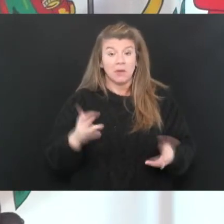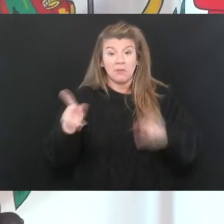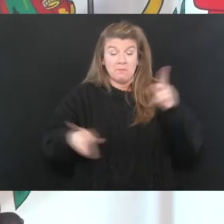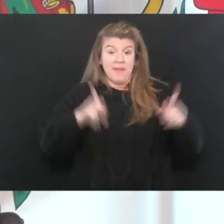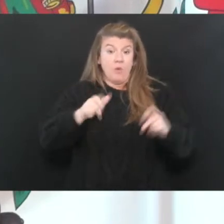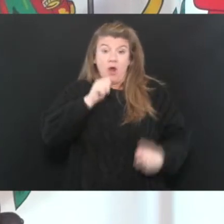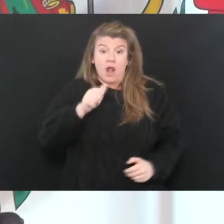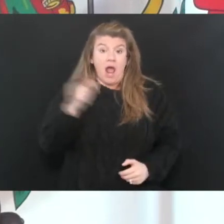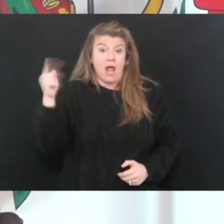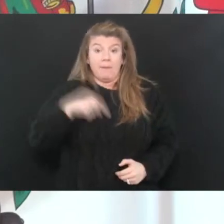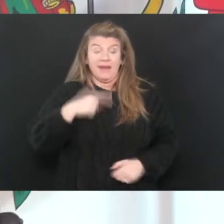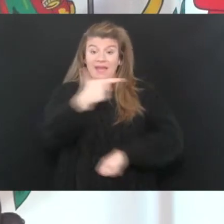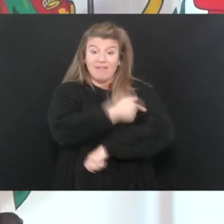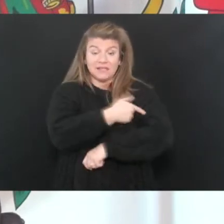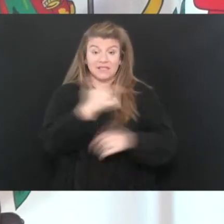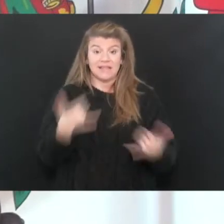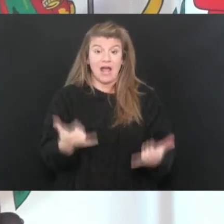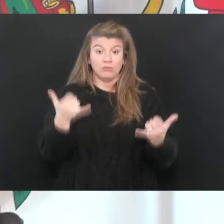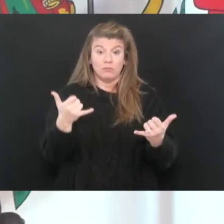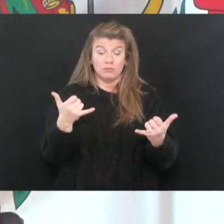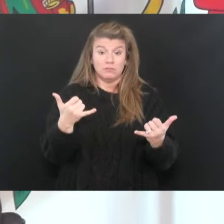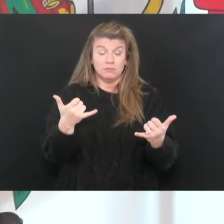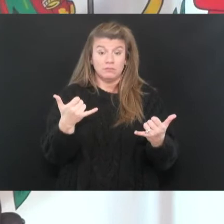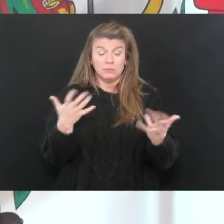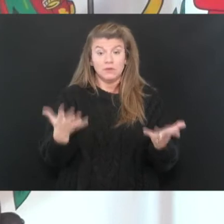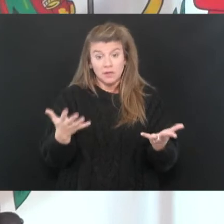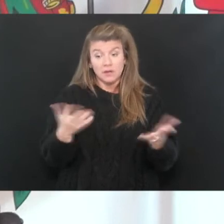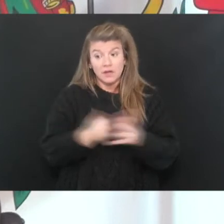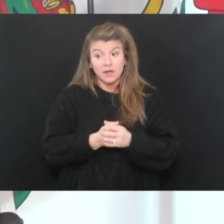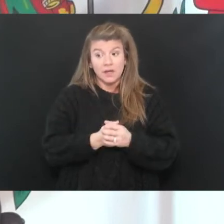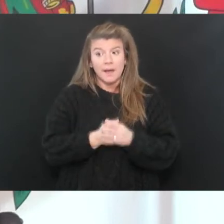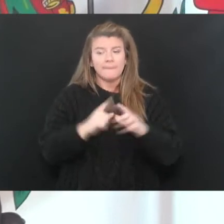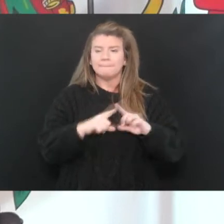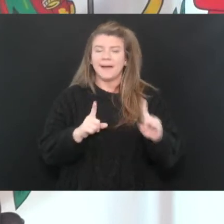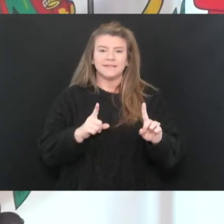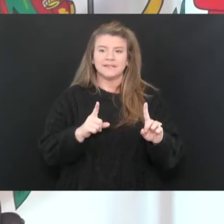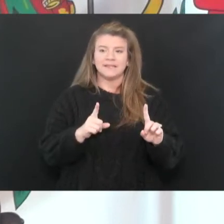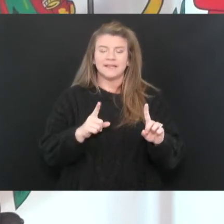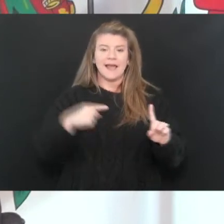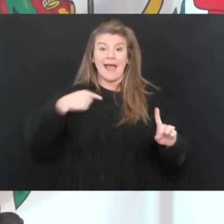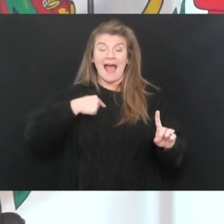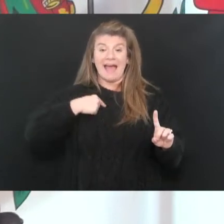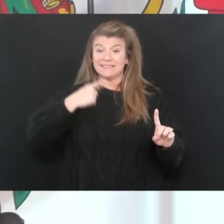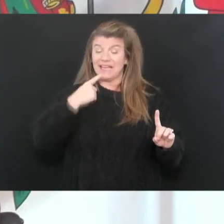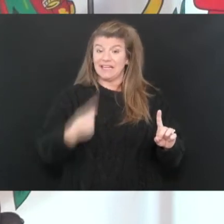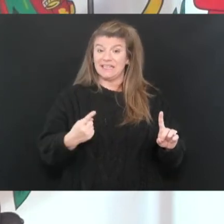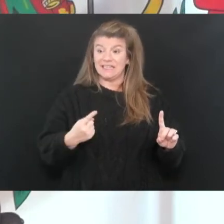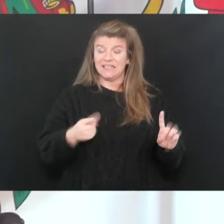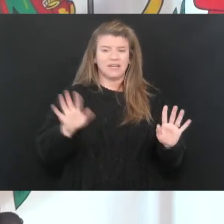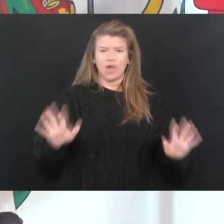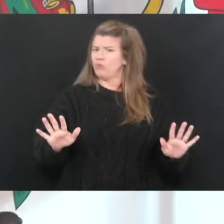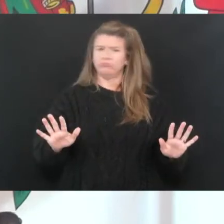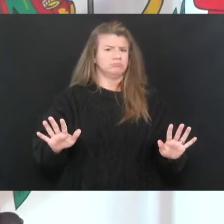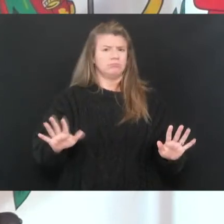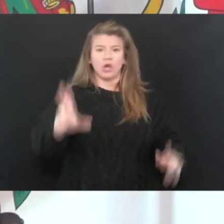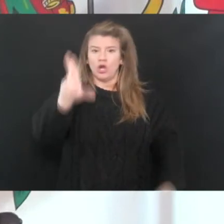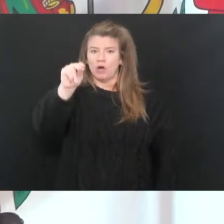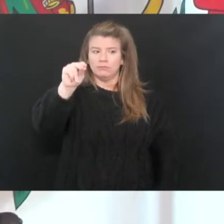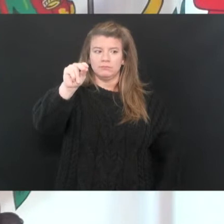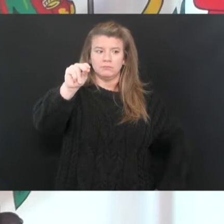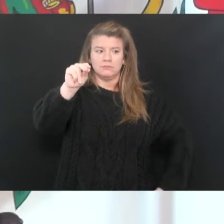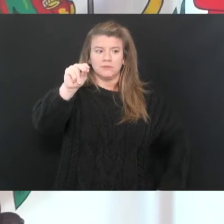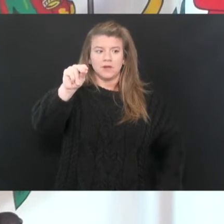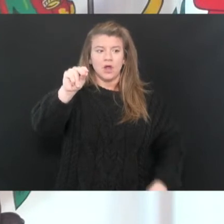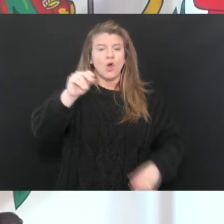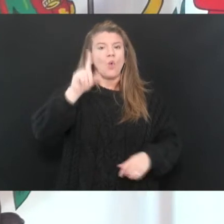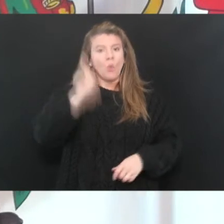now. It was absolutely, but I have said, we don't need to do that. We need